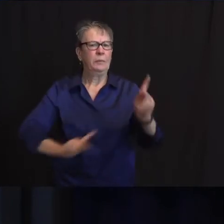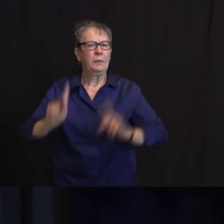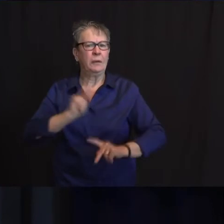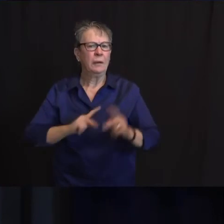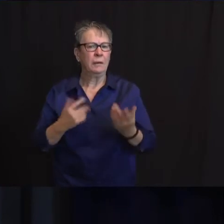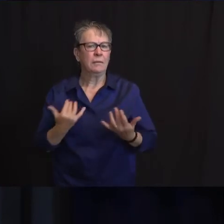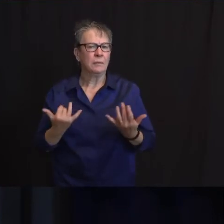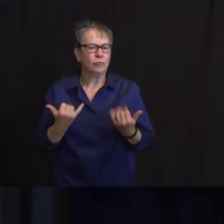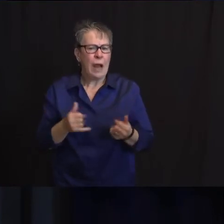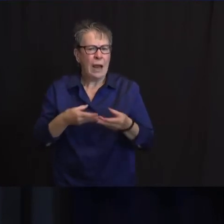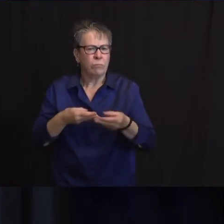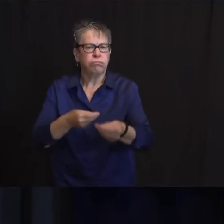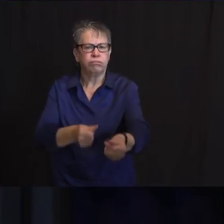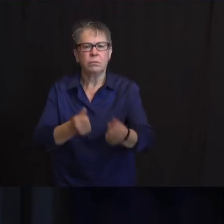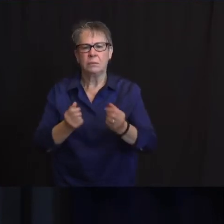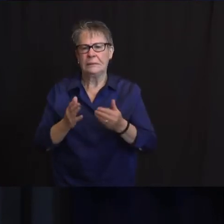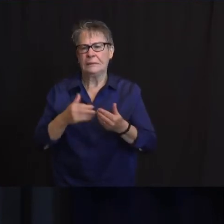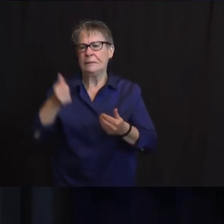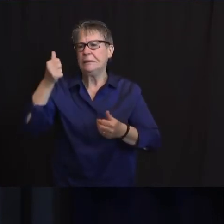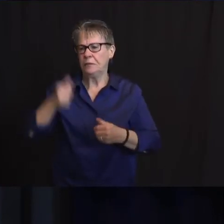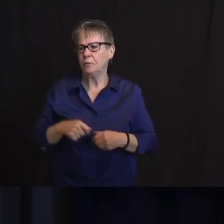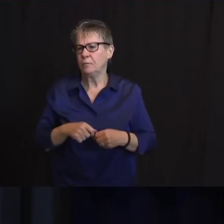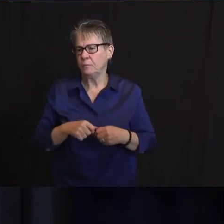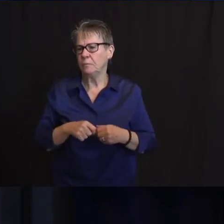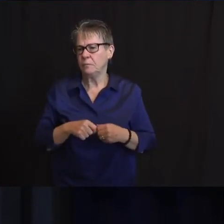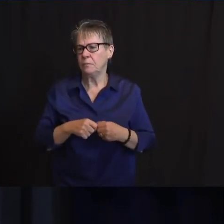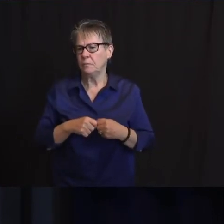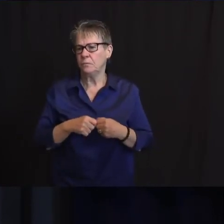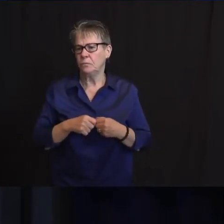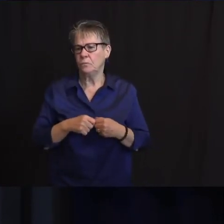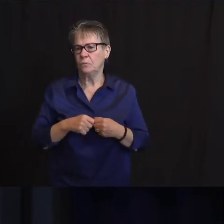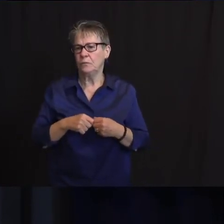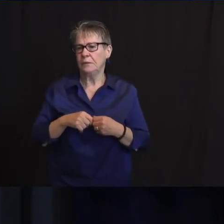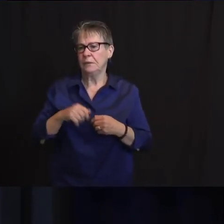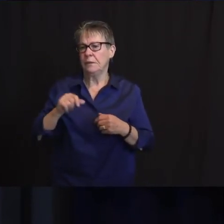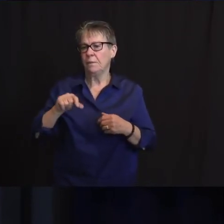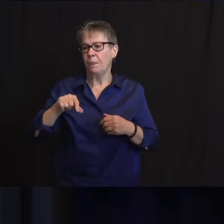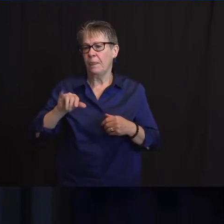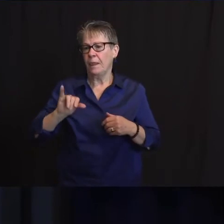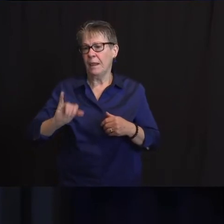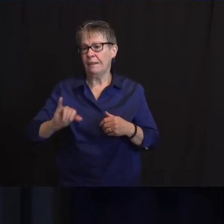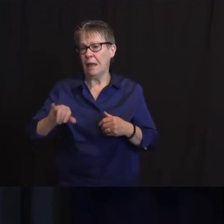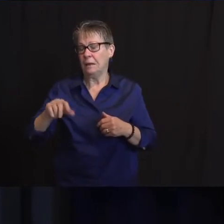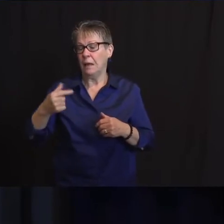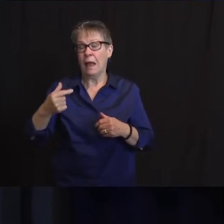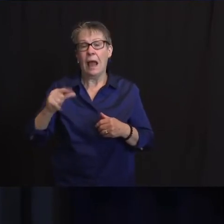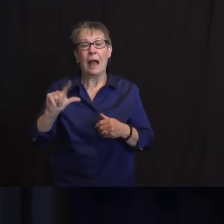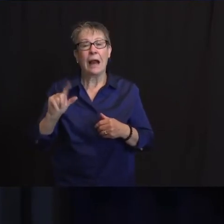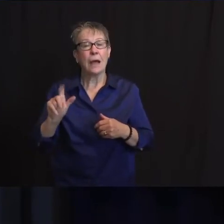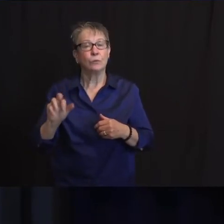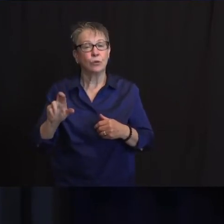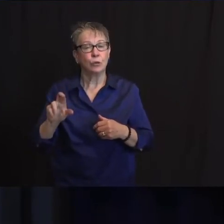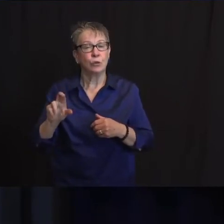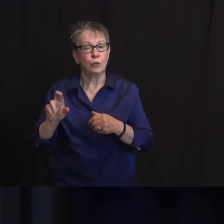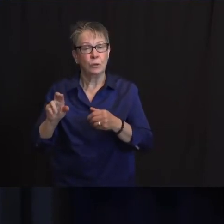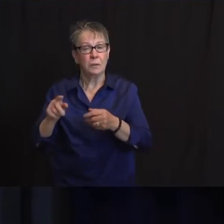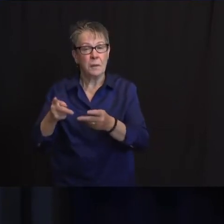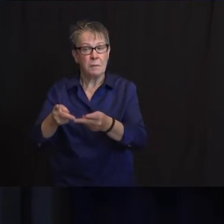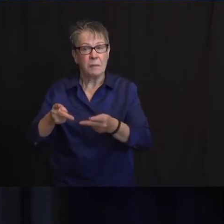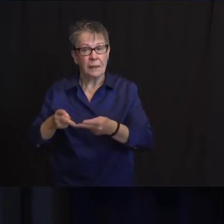participating in NJVSS. However, the Gloucester megasite is awaiting its next shipment of vaccine, so it is unable to